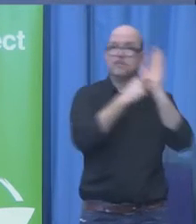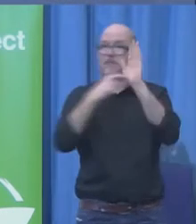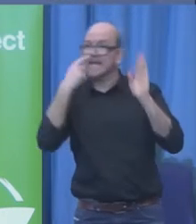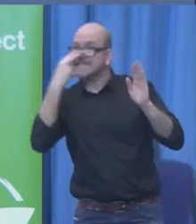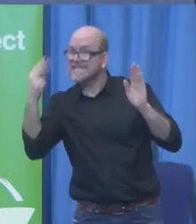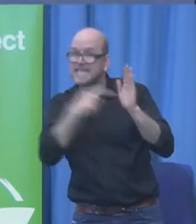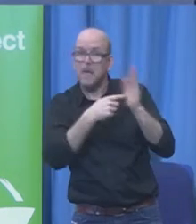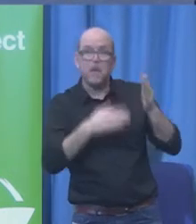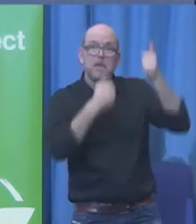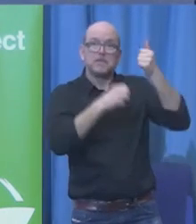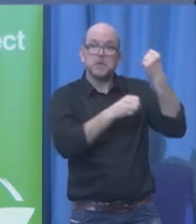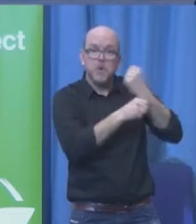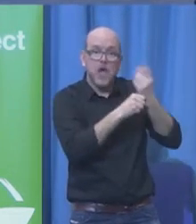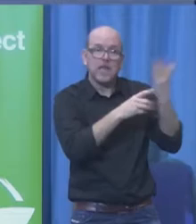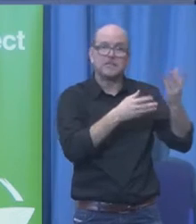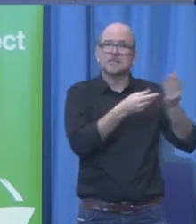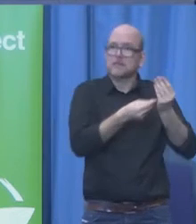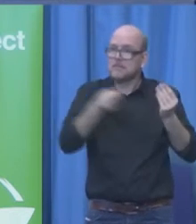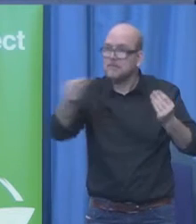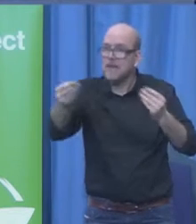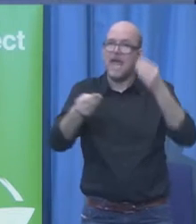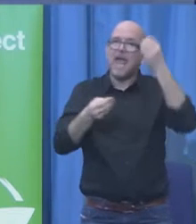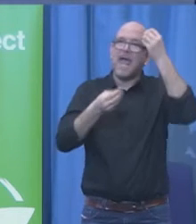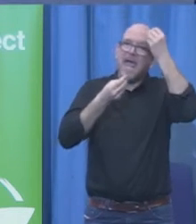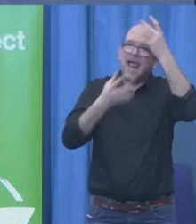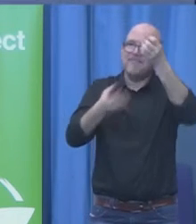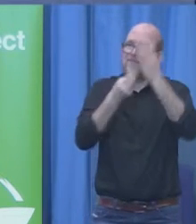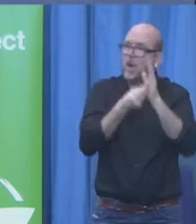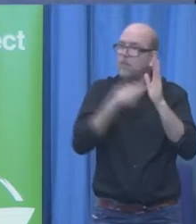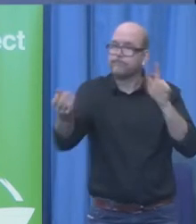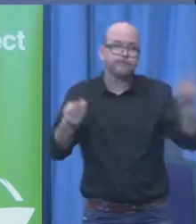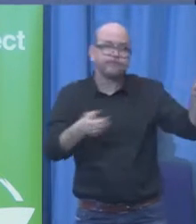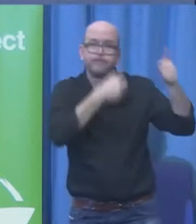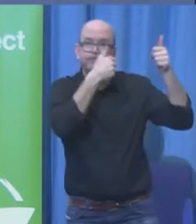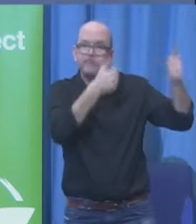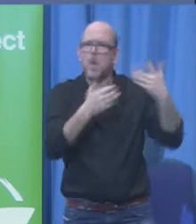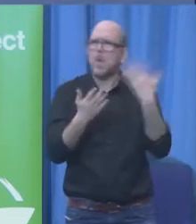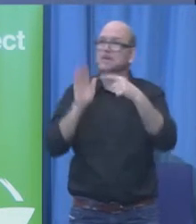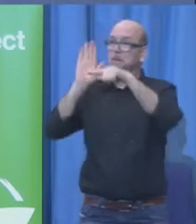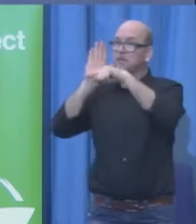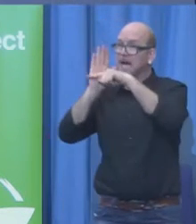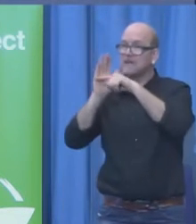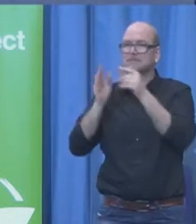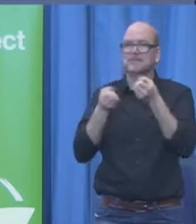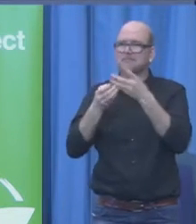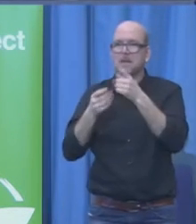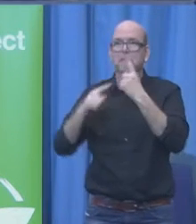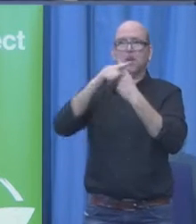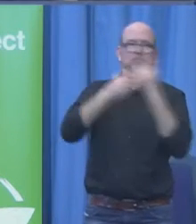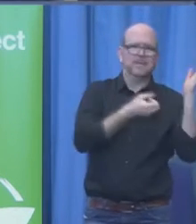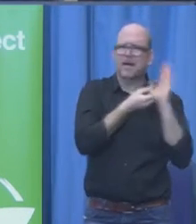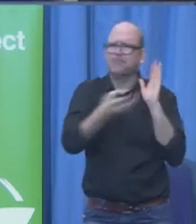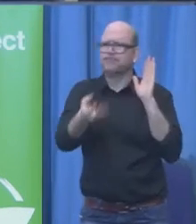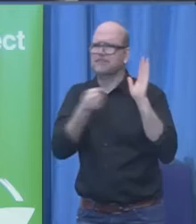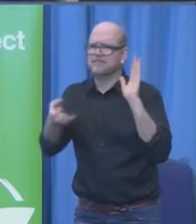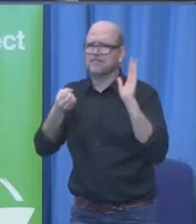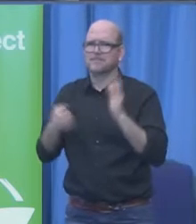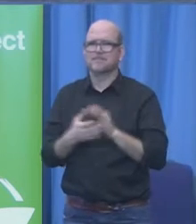about monitoring, collecting data about the situation of disabled persons. A very useful thing that we are doing is to